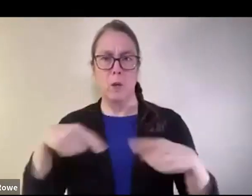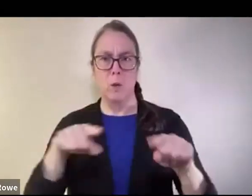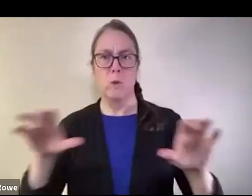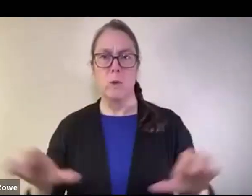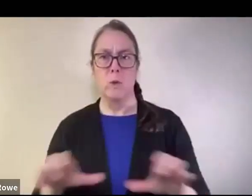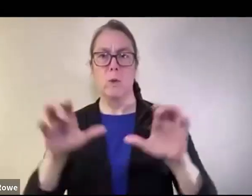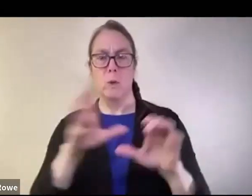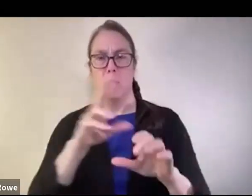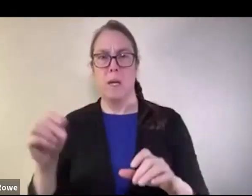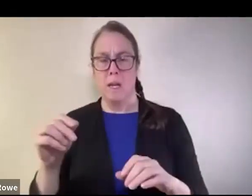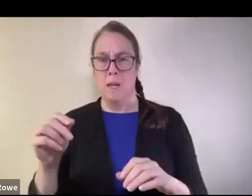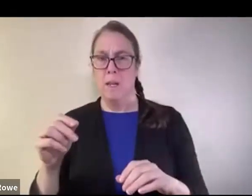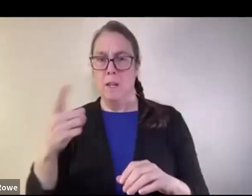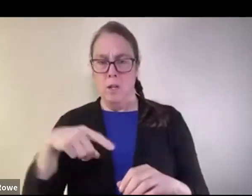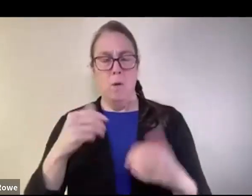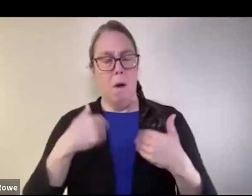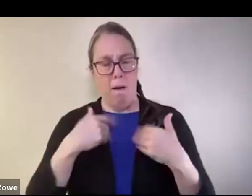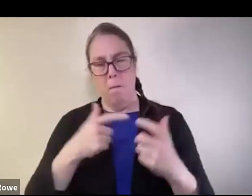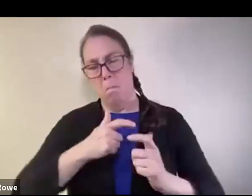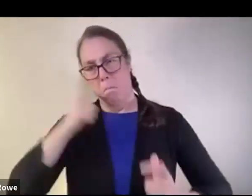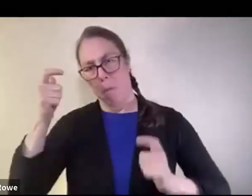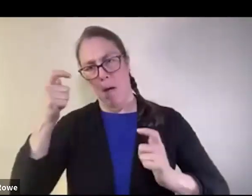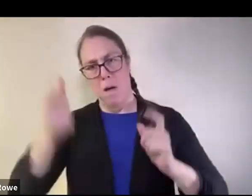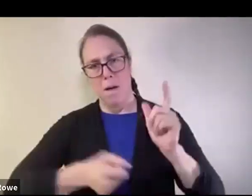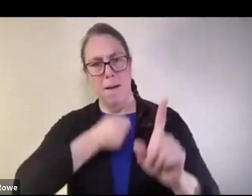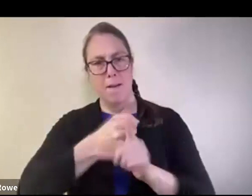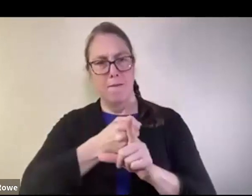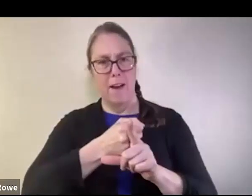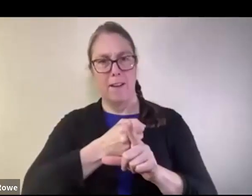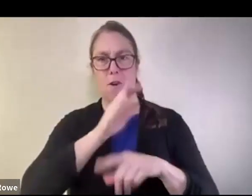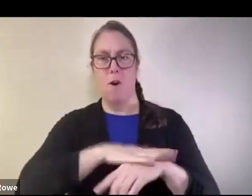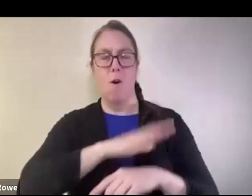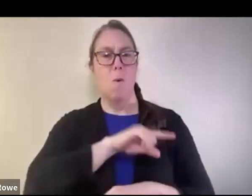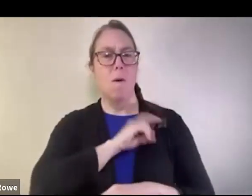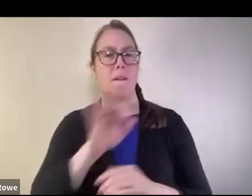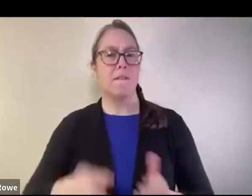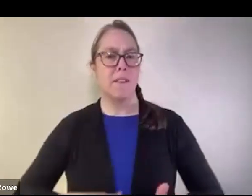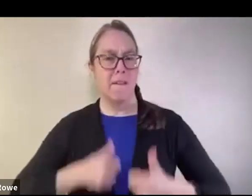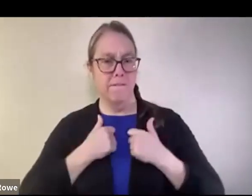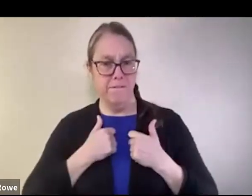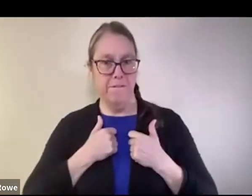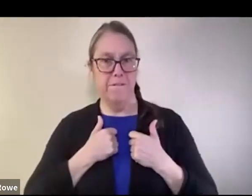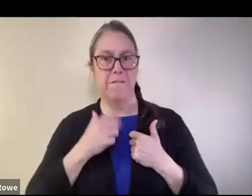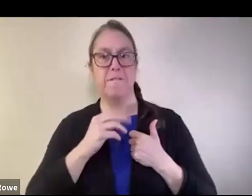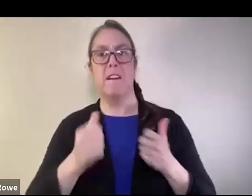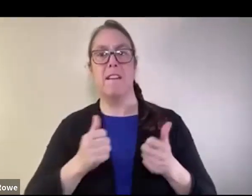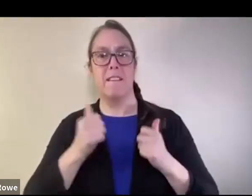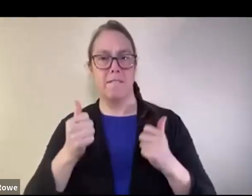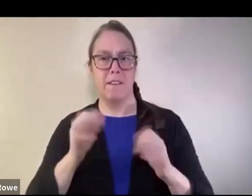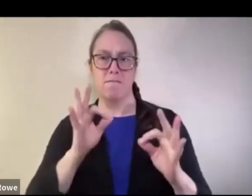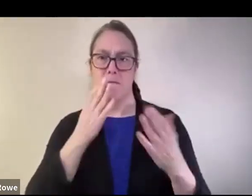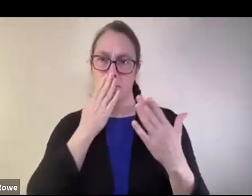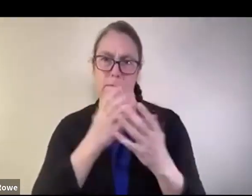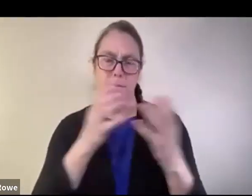a uh, profound impact in life and quality of living. And thank you very much.